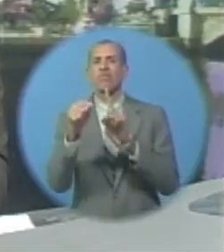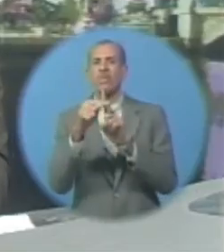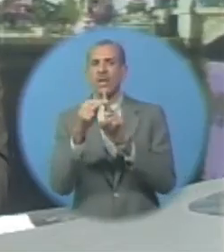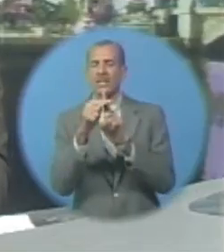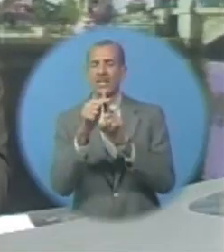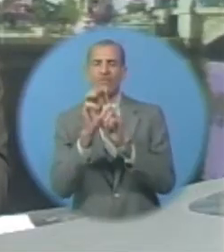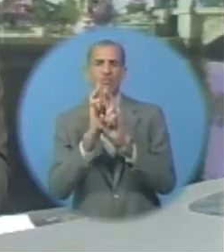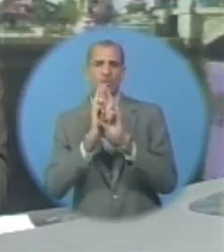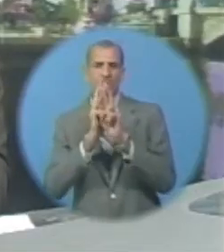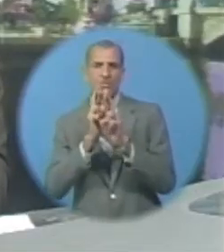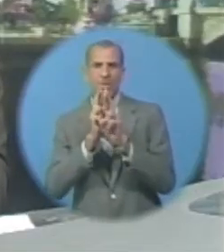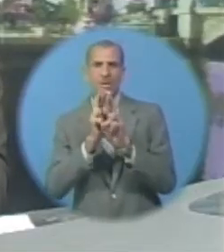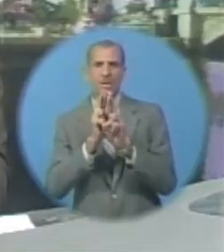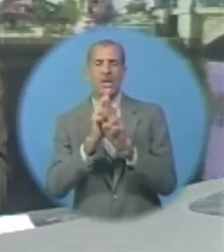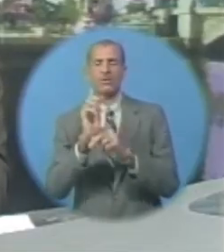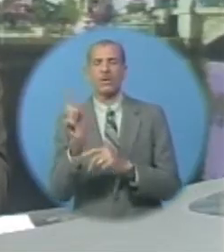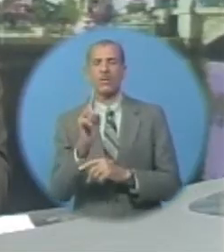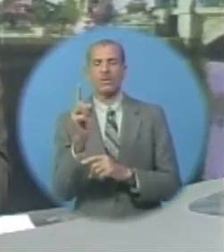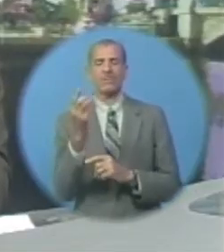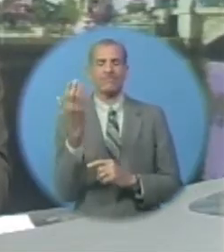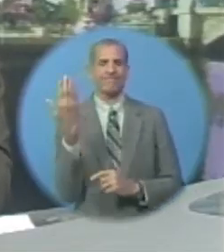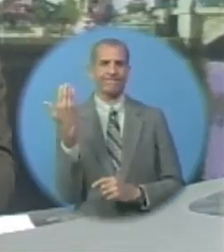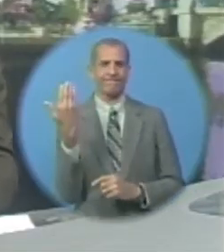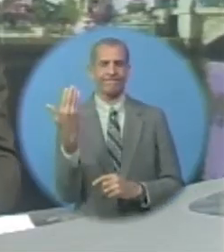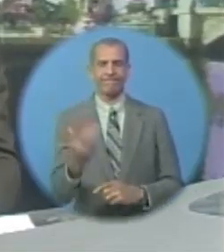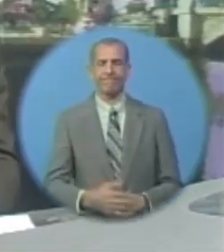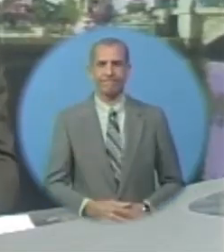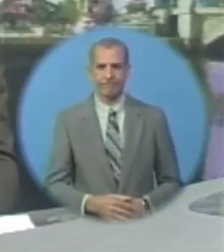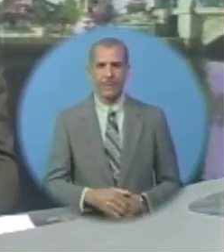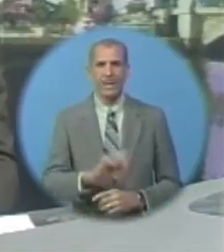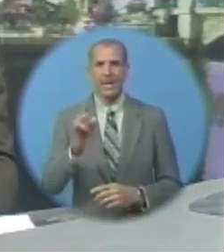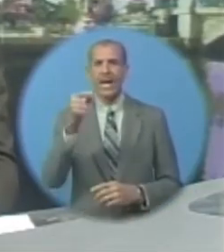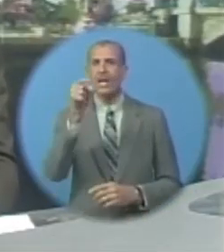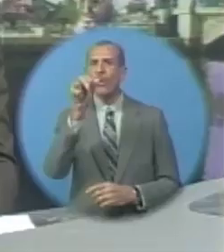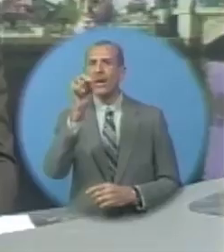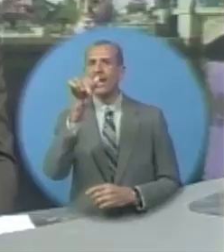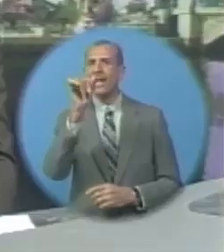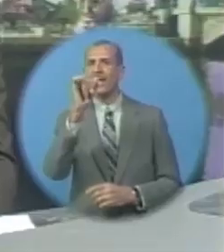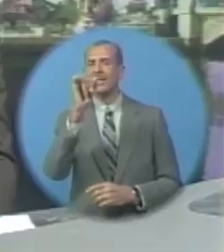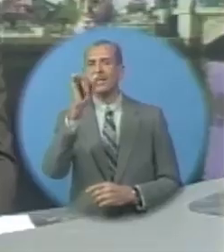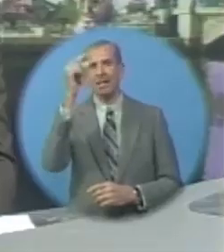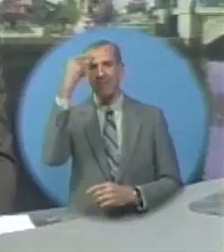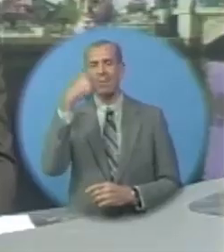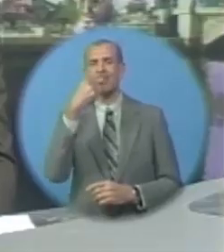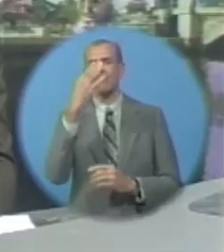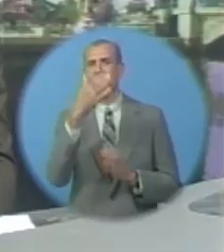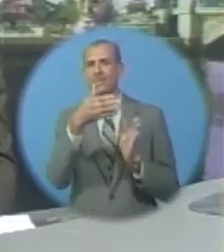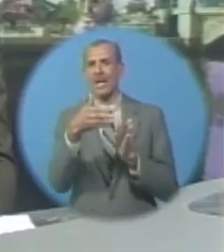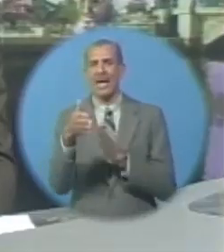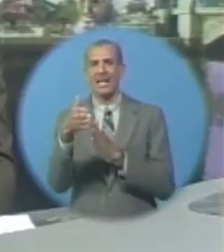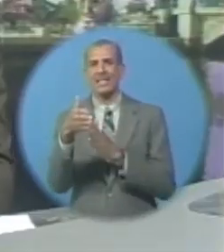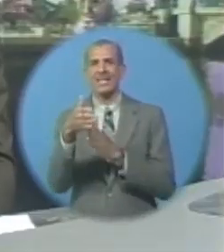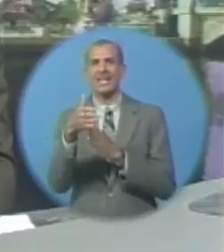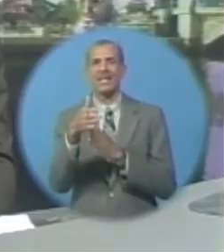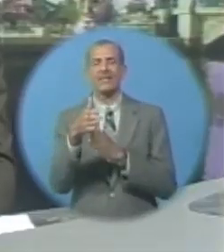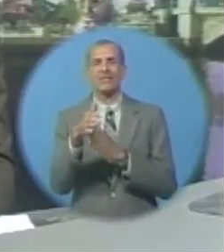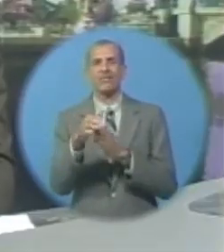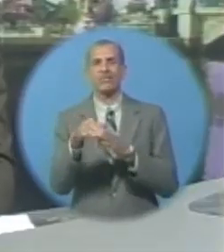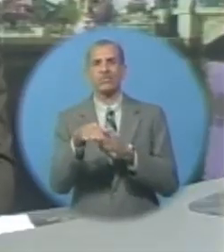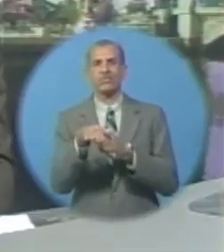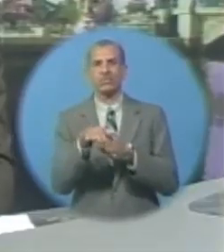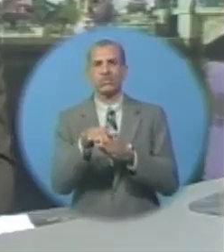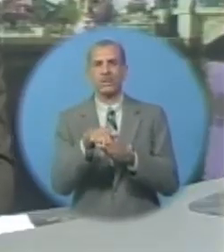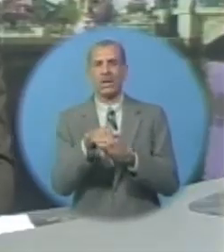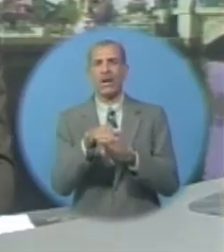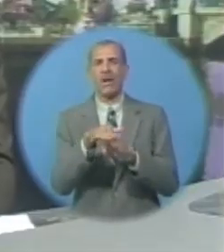and strongly, as it has always done. The Ghana government has announced plans to scale back on sugar production with the closure